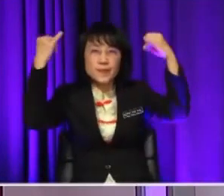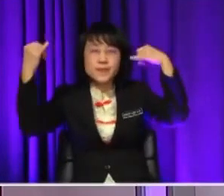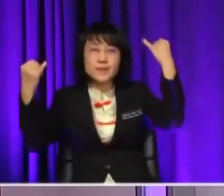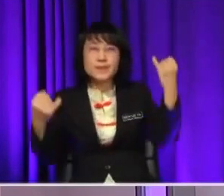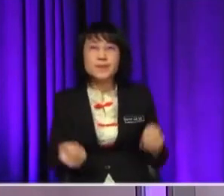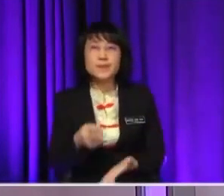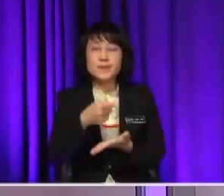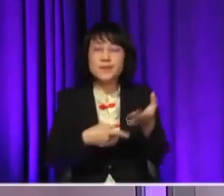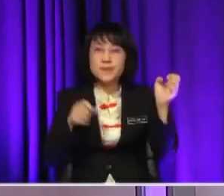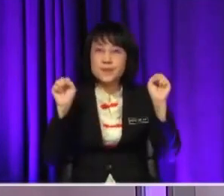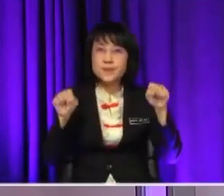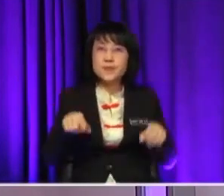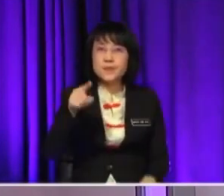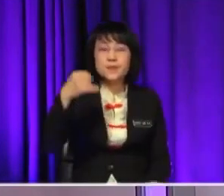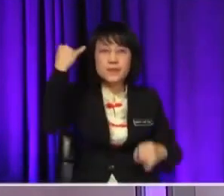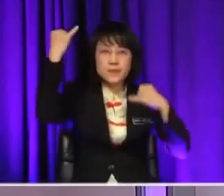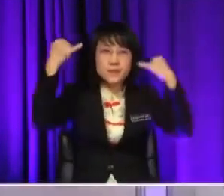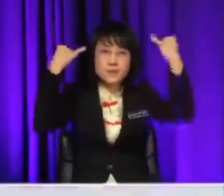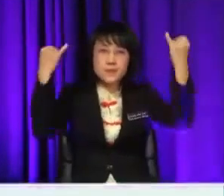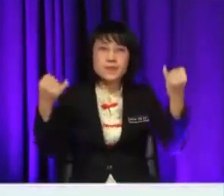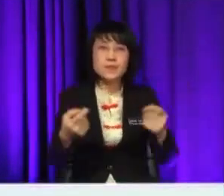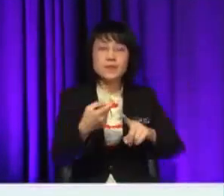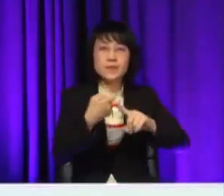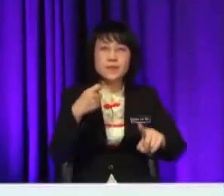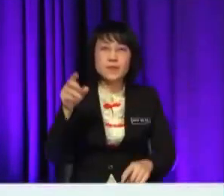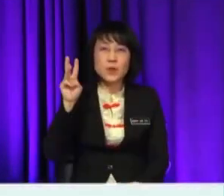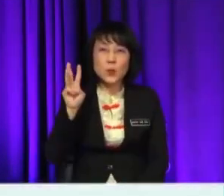can you imagine from W sound?